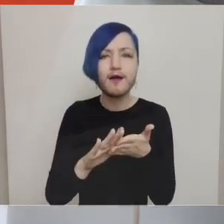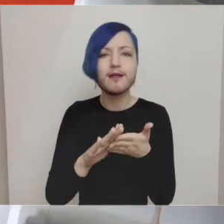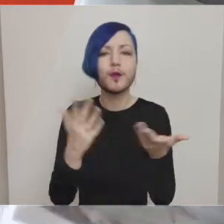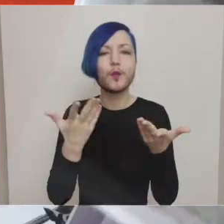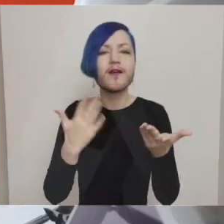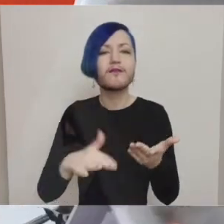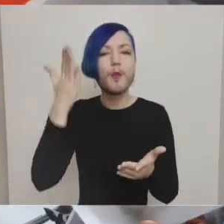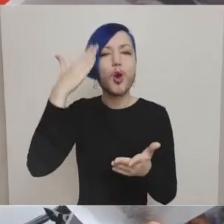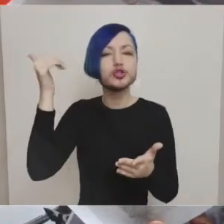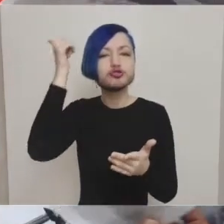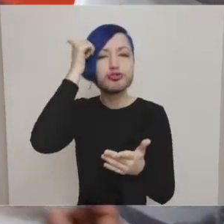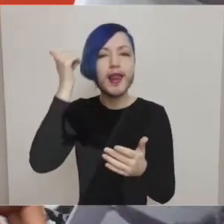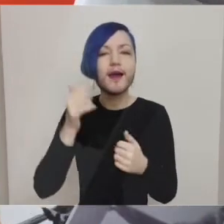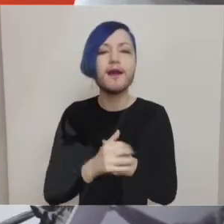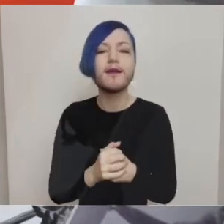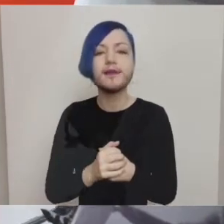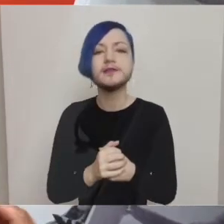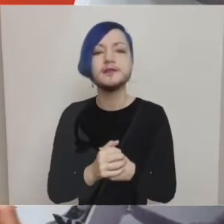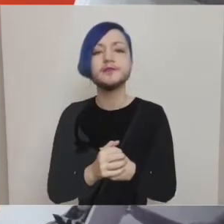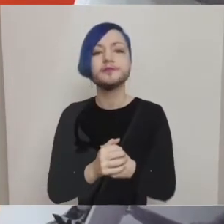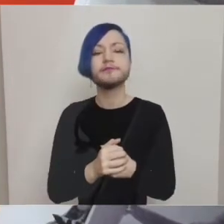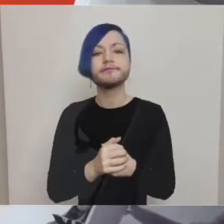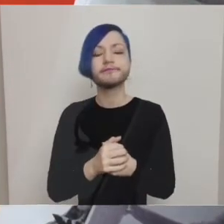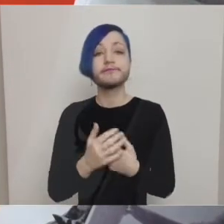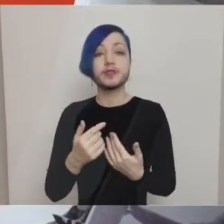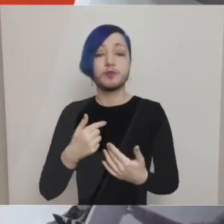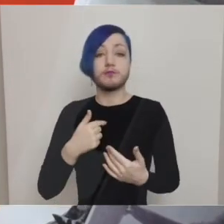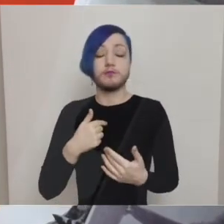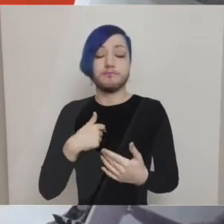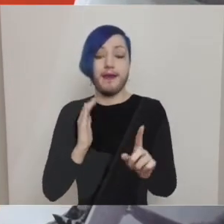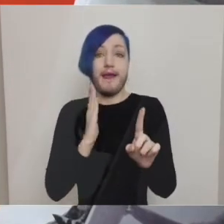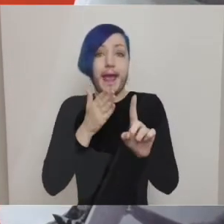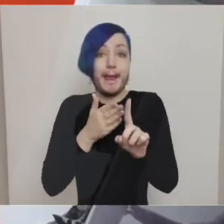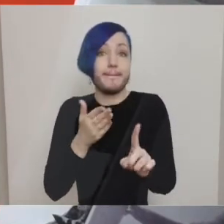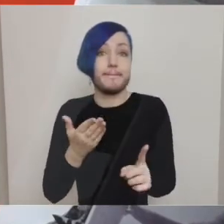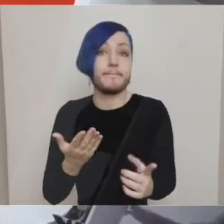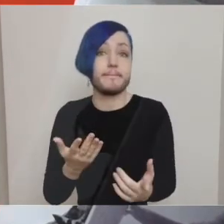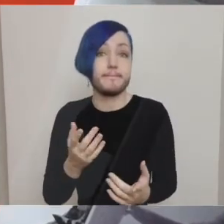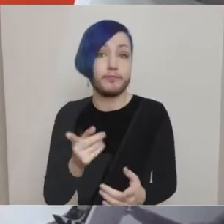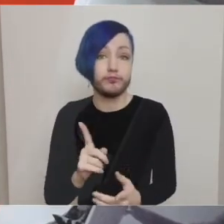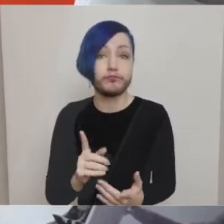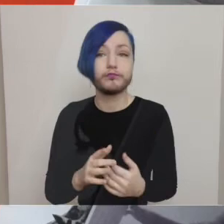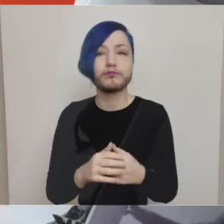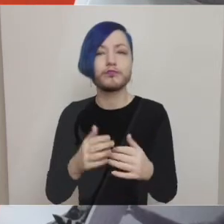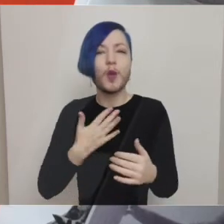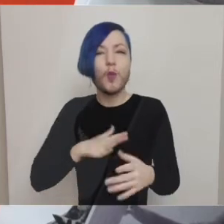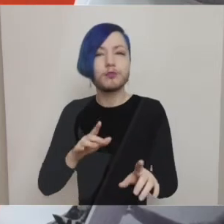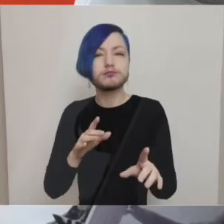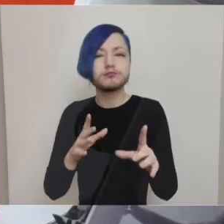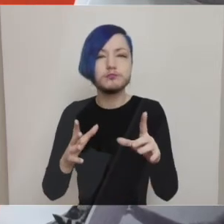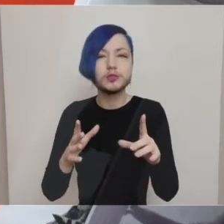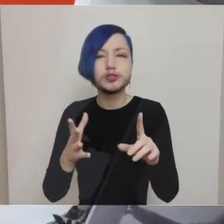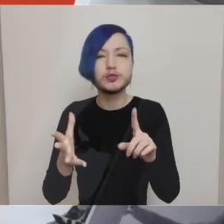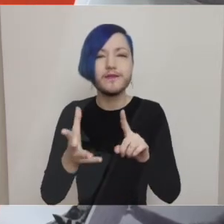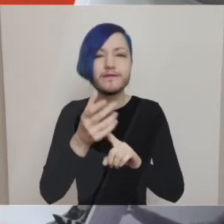Australia, and what I'm trying to do when I'm looking at images is try to find almost like